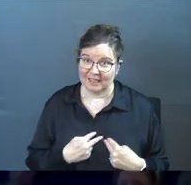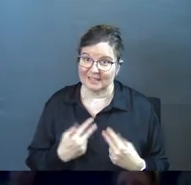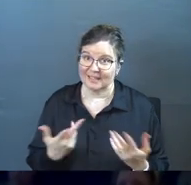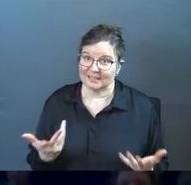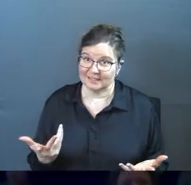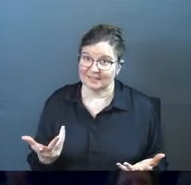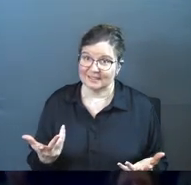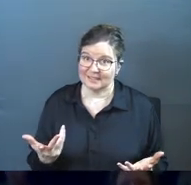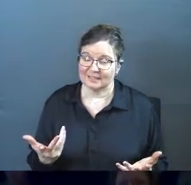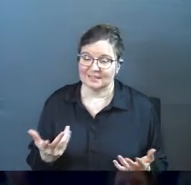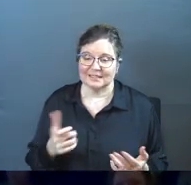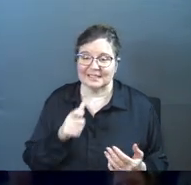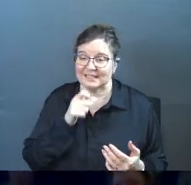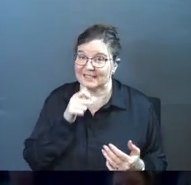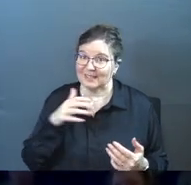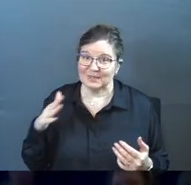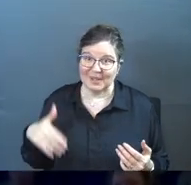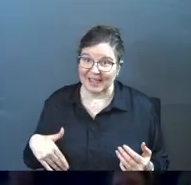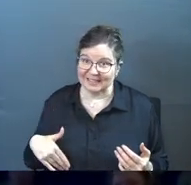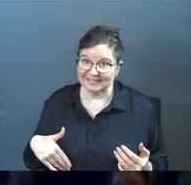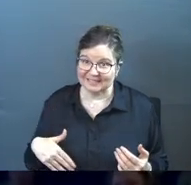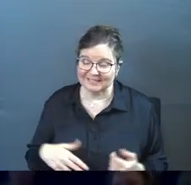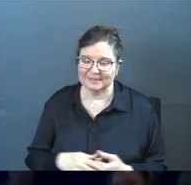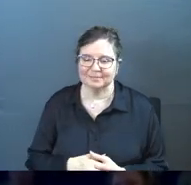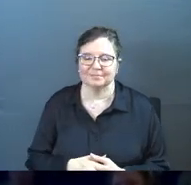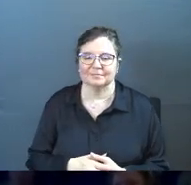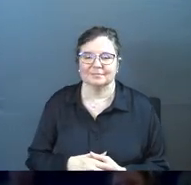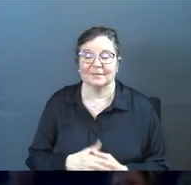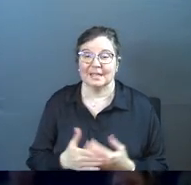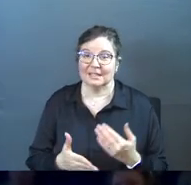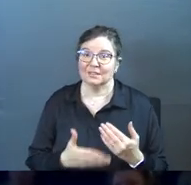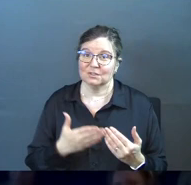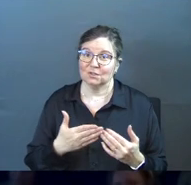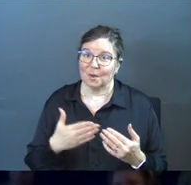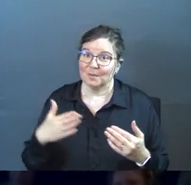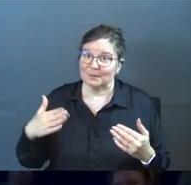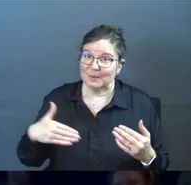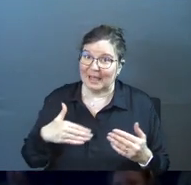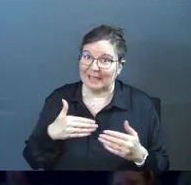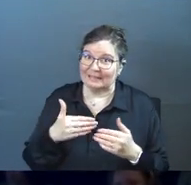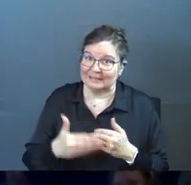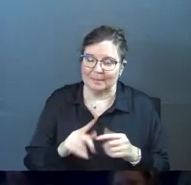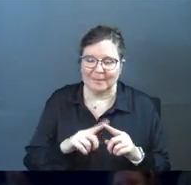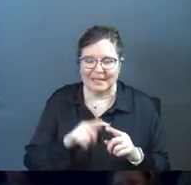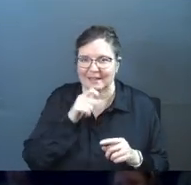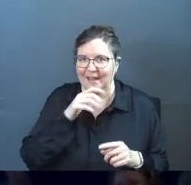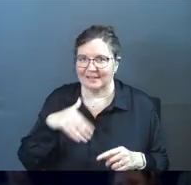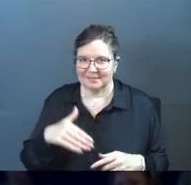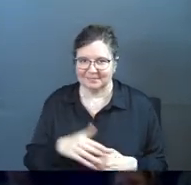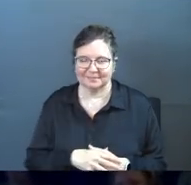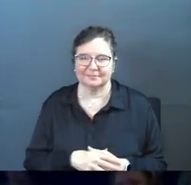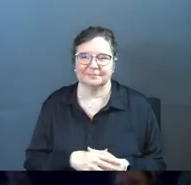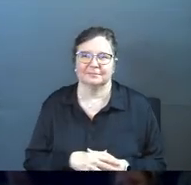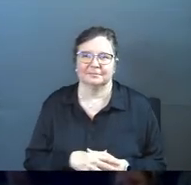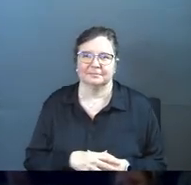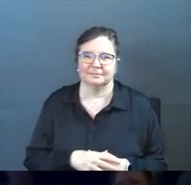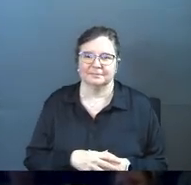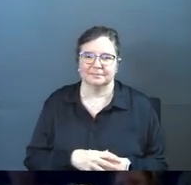Valentine's? It's not too late, guys. It's almost too late, but it's not too late.